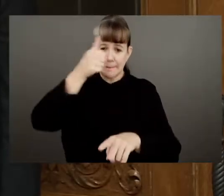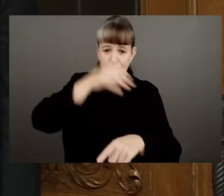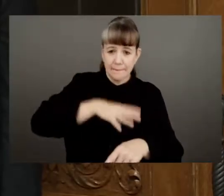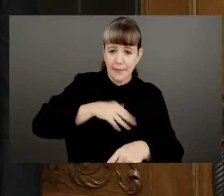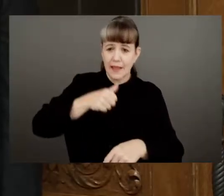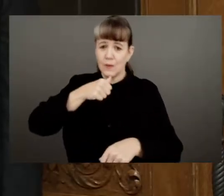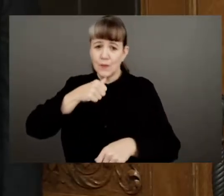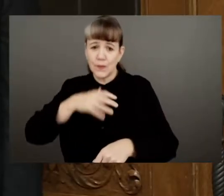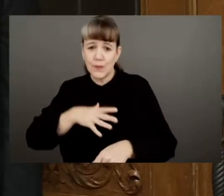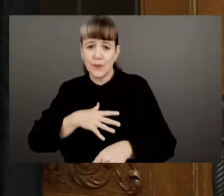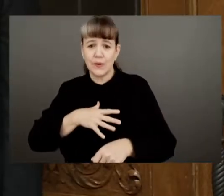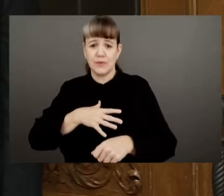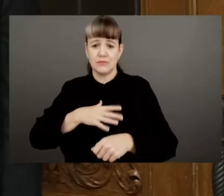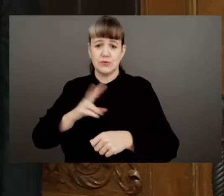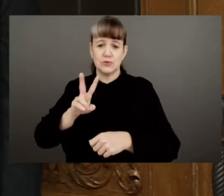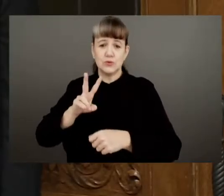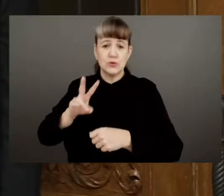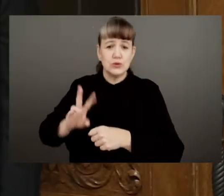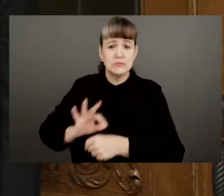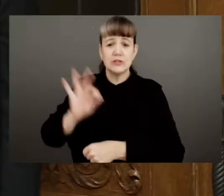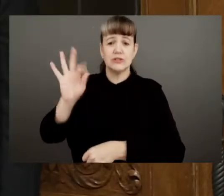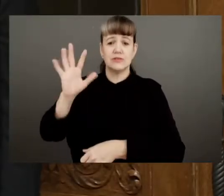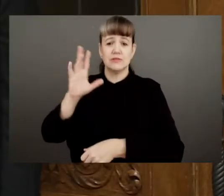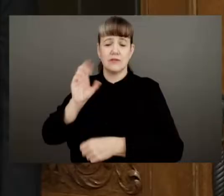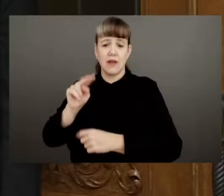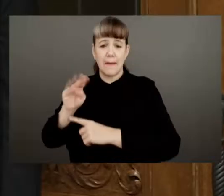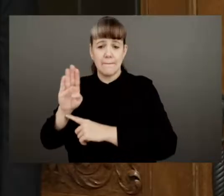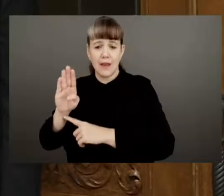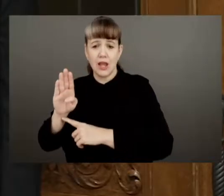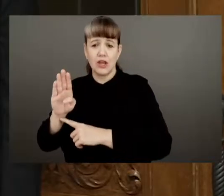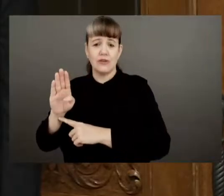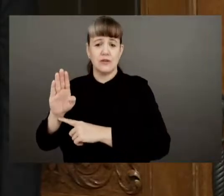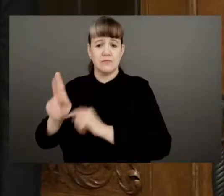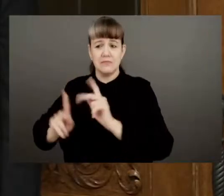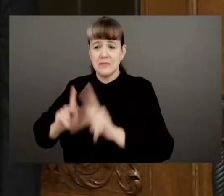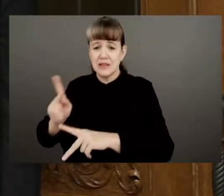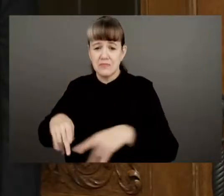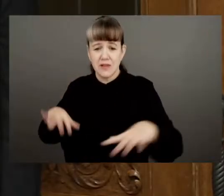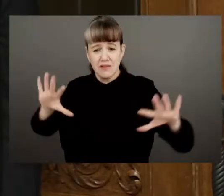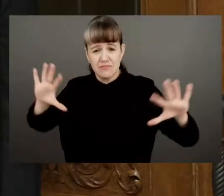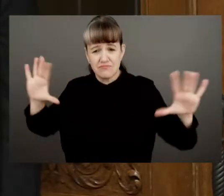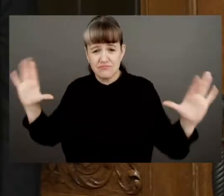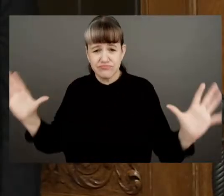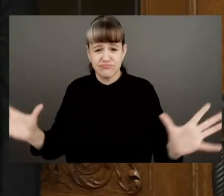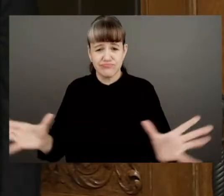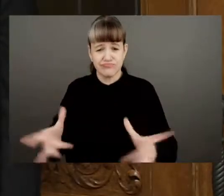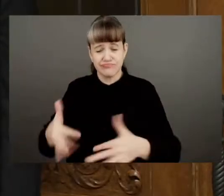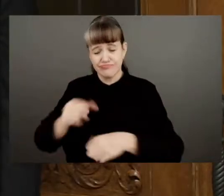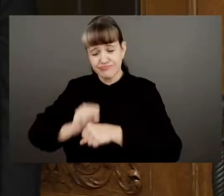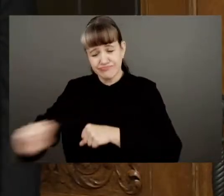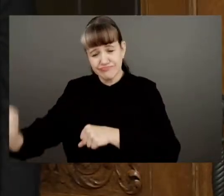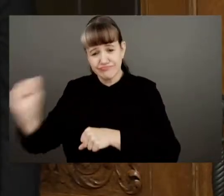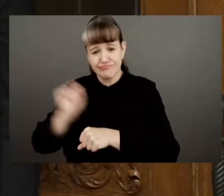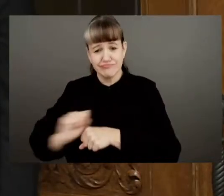vital work on the front lines. I want to specifically recognize the First United Church,